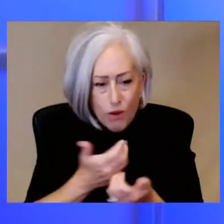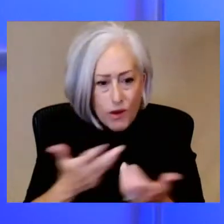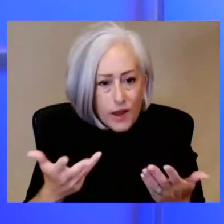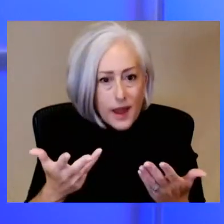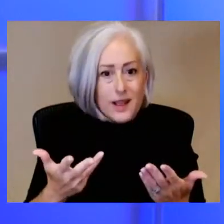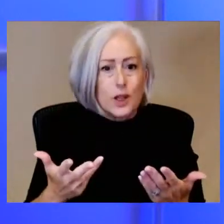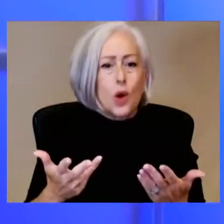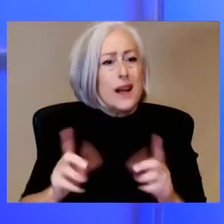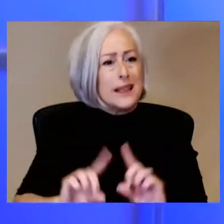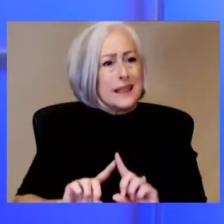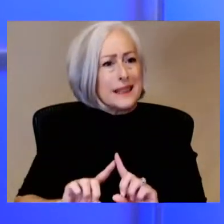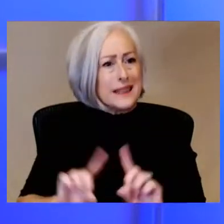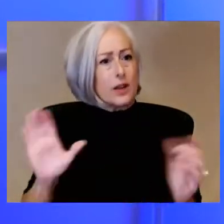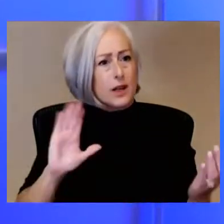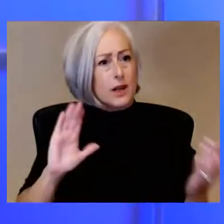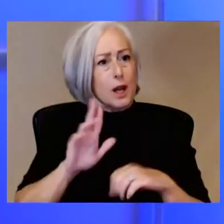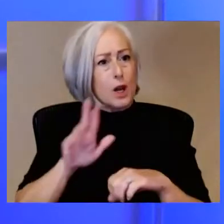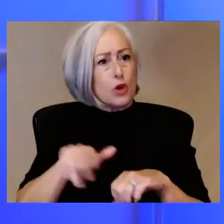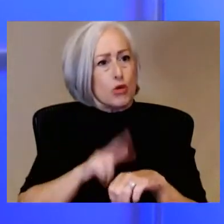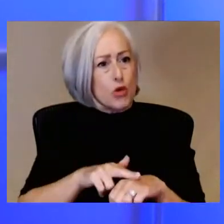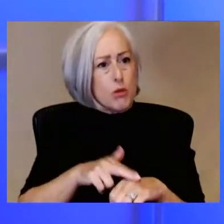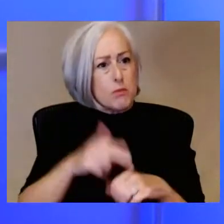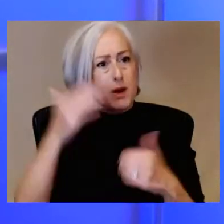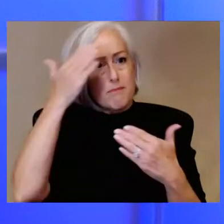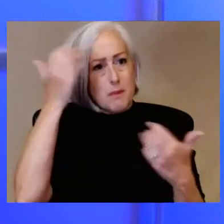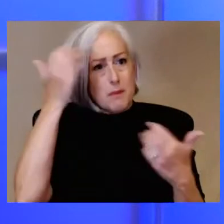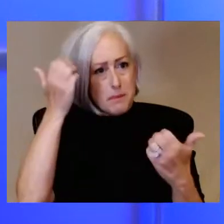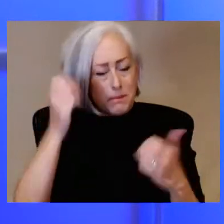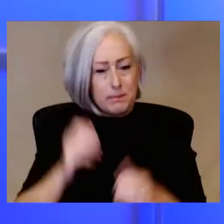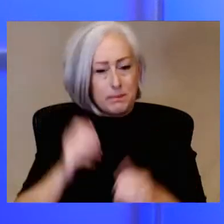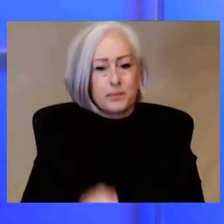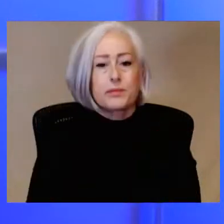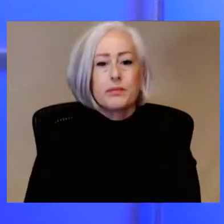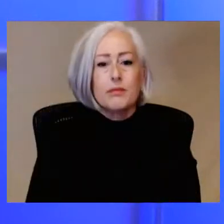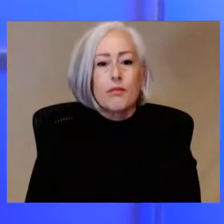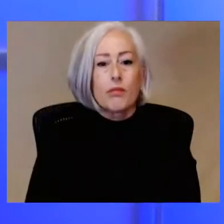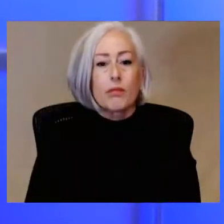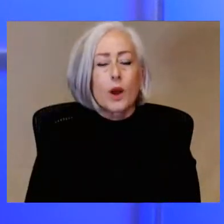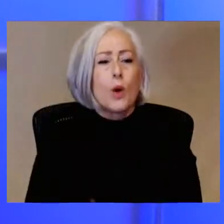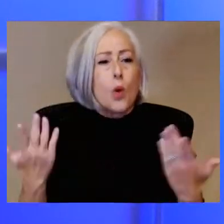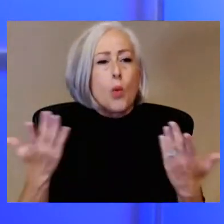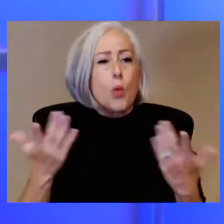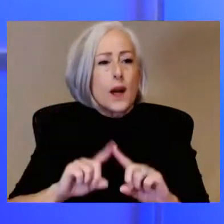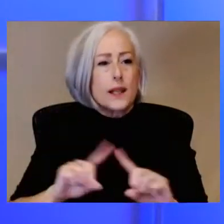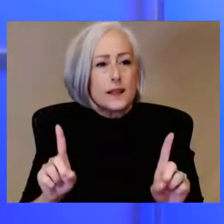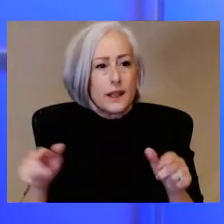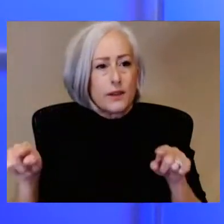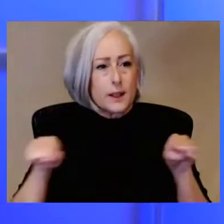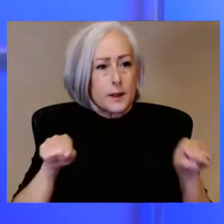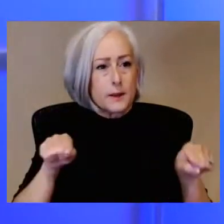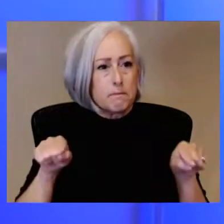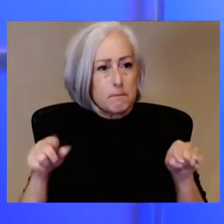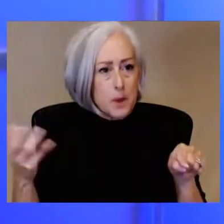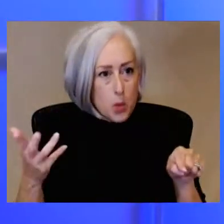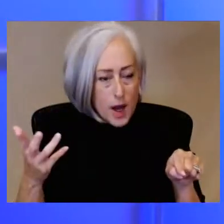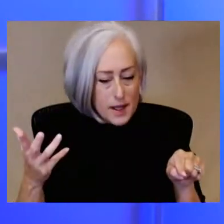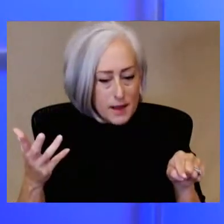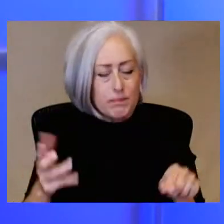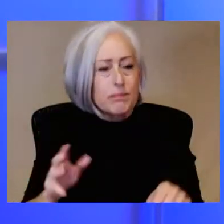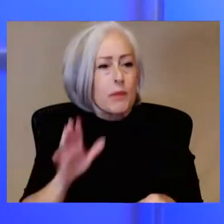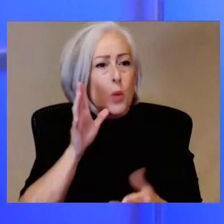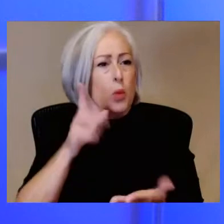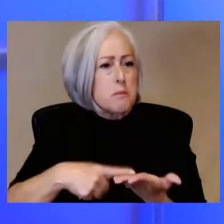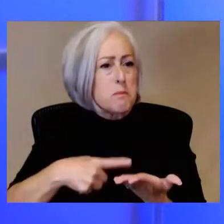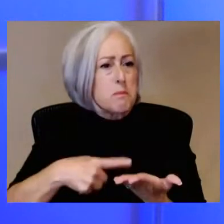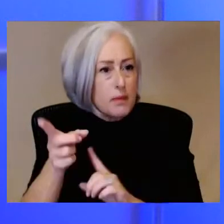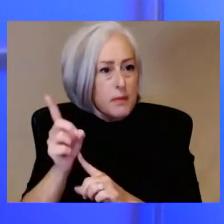we have. And so when actually the dividing line, which I think we'll get to in a second, is when it starts